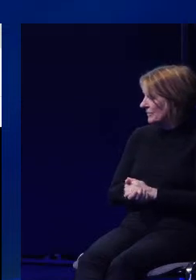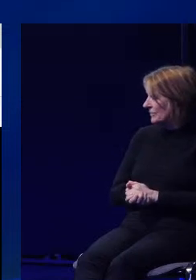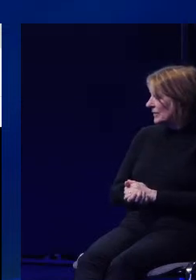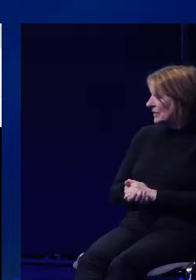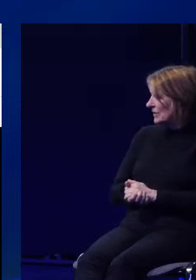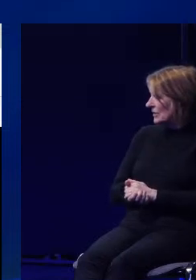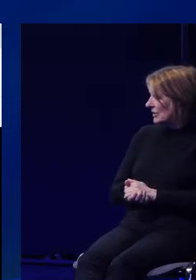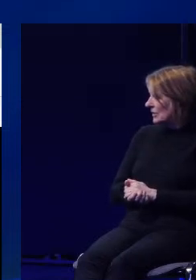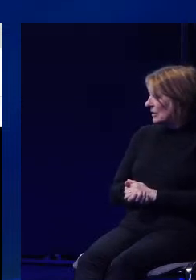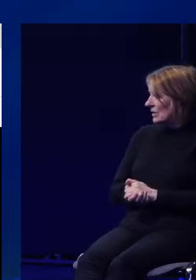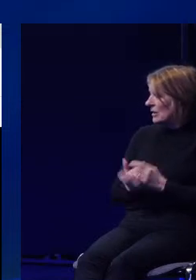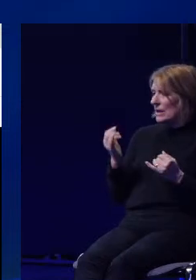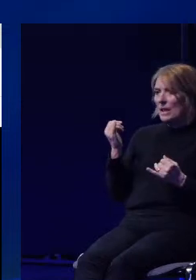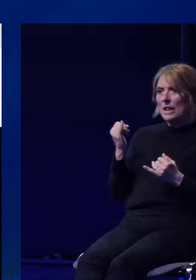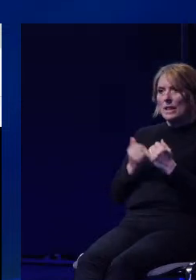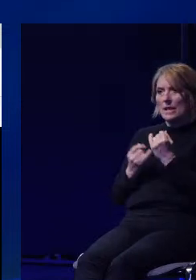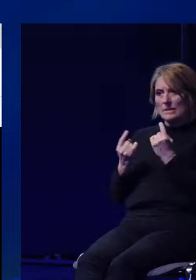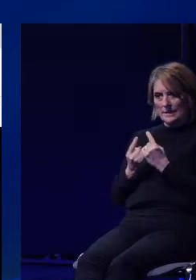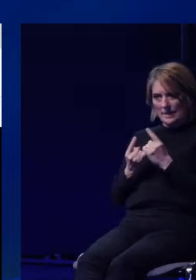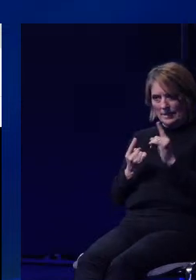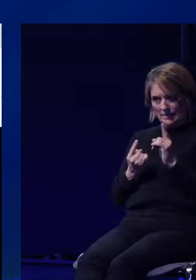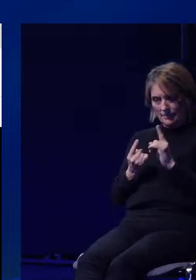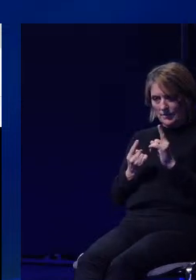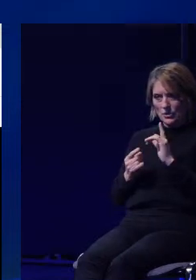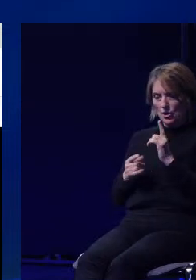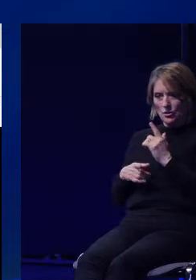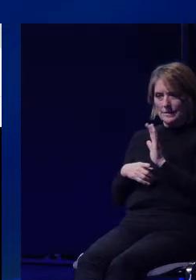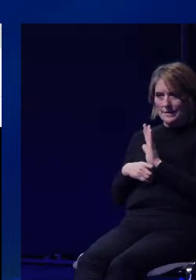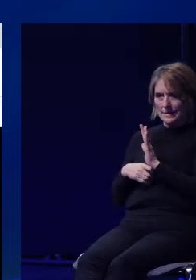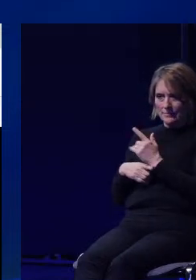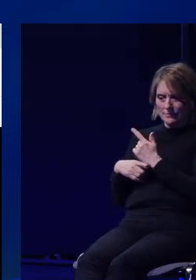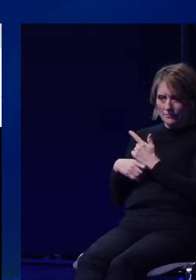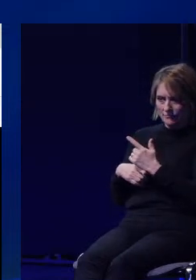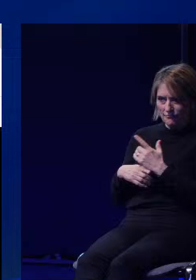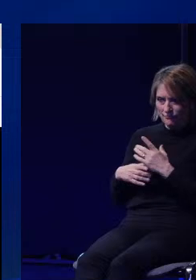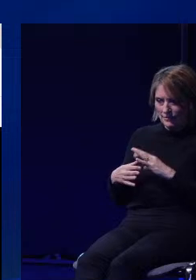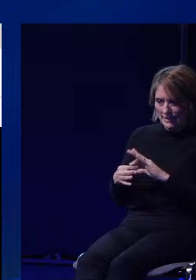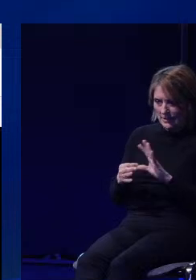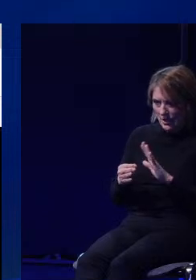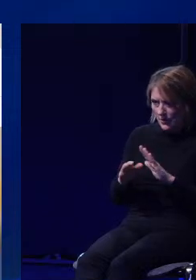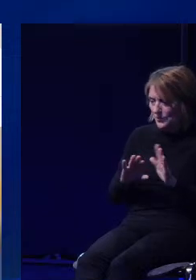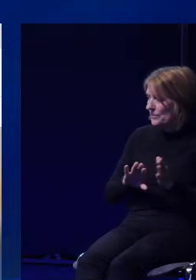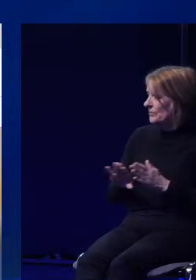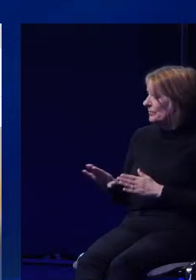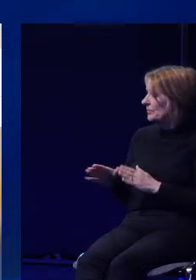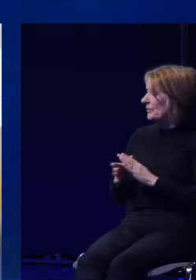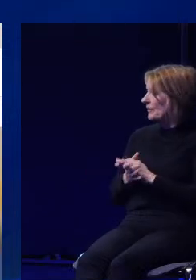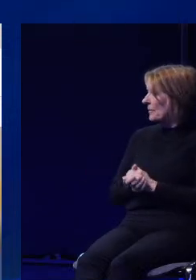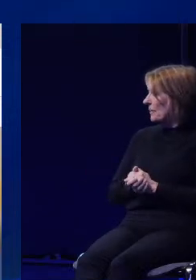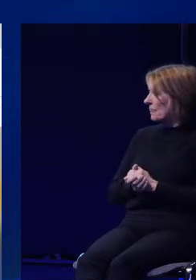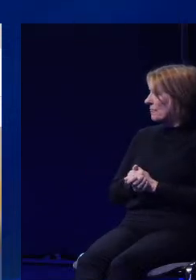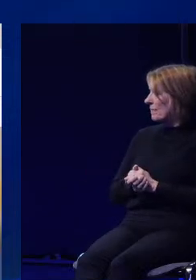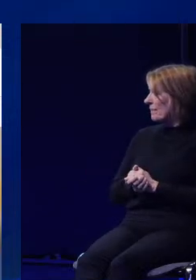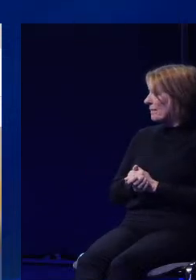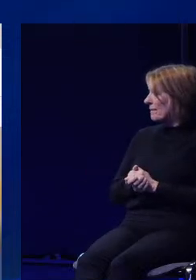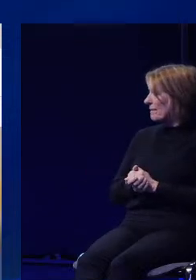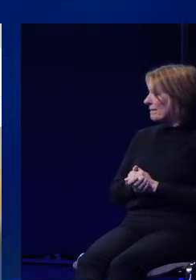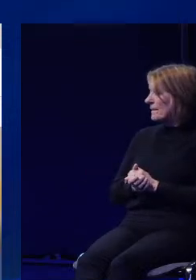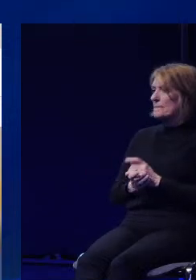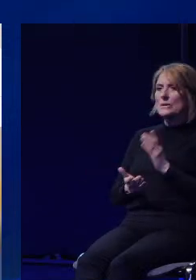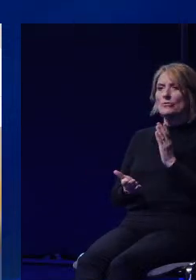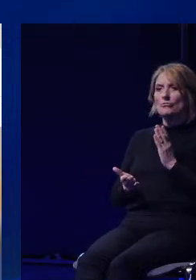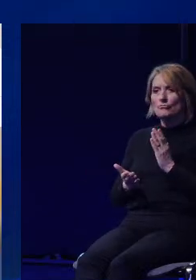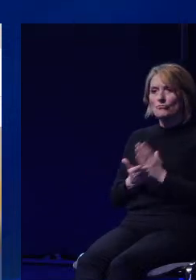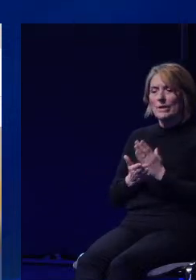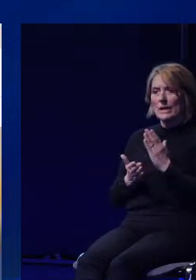going to do, not cinematography related at all, but I have to do ourselves justice. I hope you understand. I'm going to do real-time